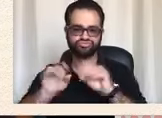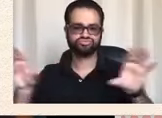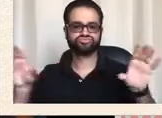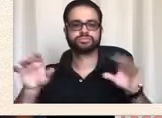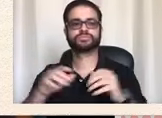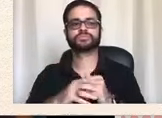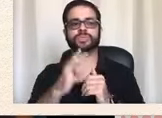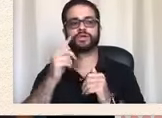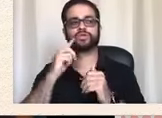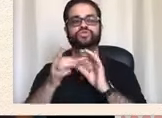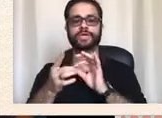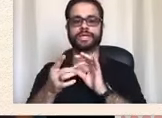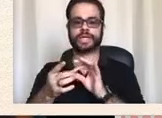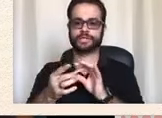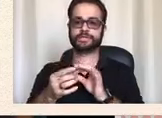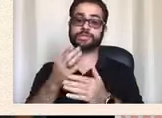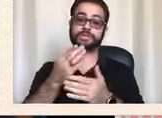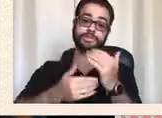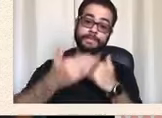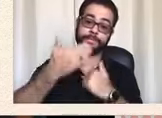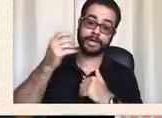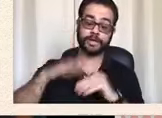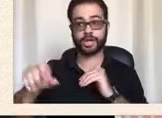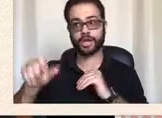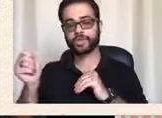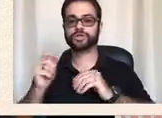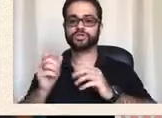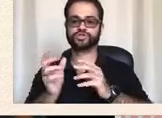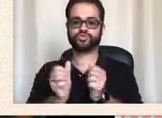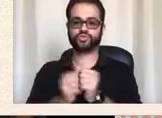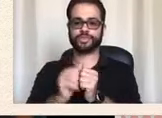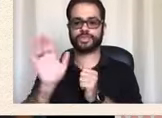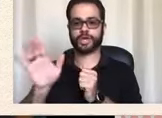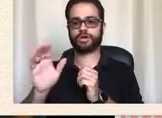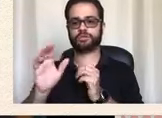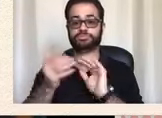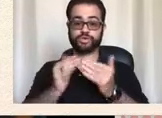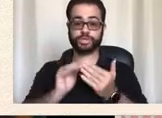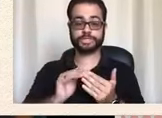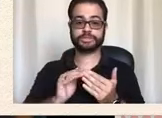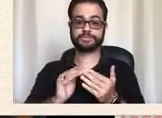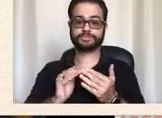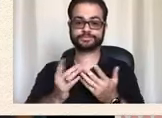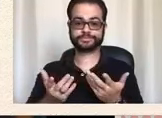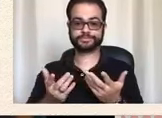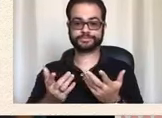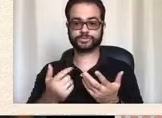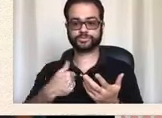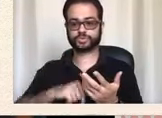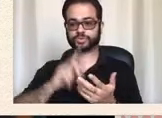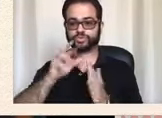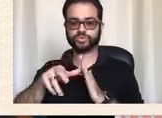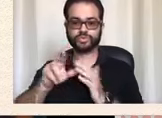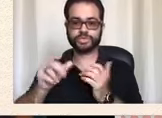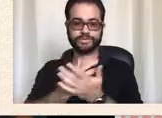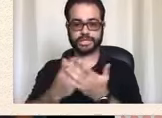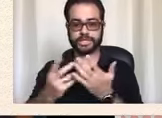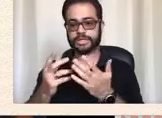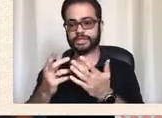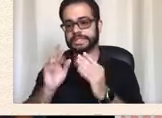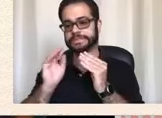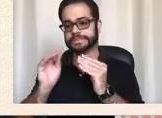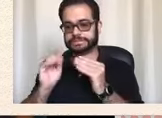engage. Some are better at it than others with their communities. So we're going to go over all that stuff in the program and teach you guys how